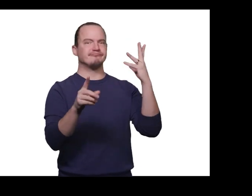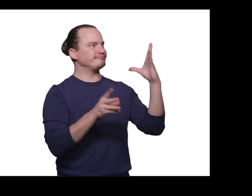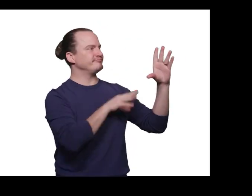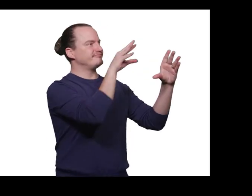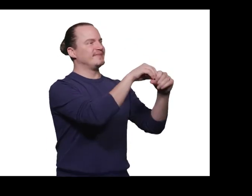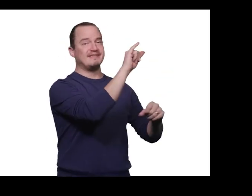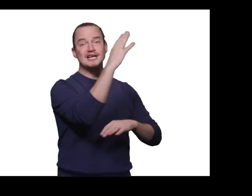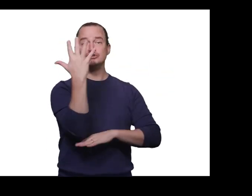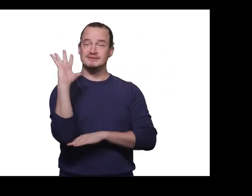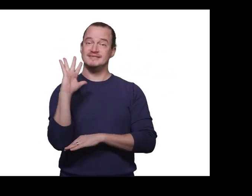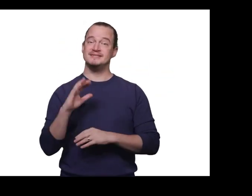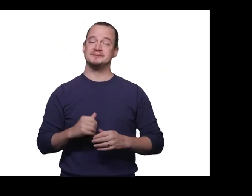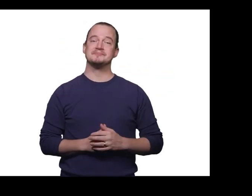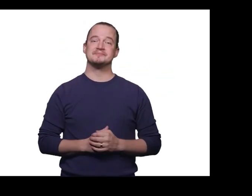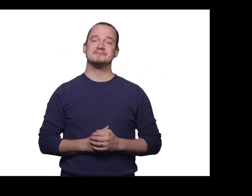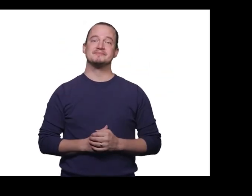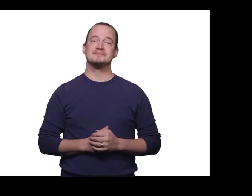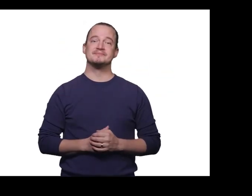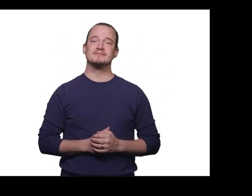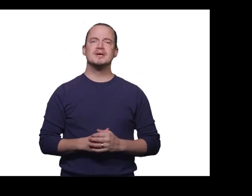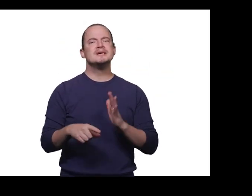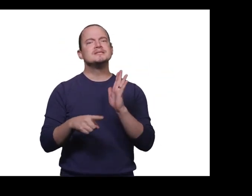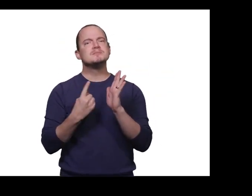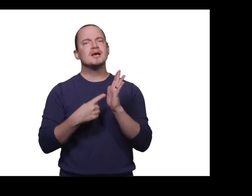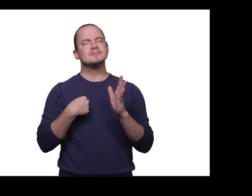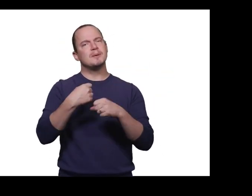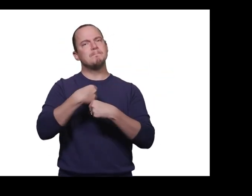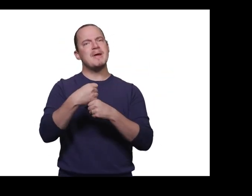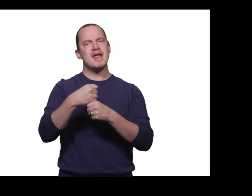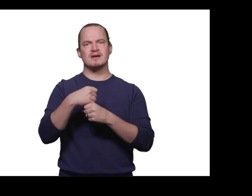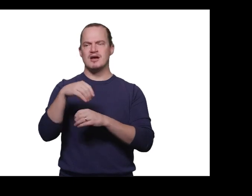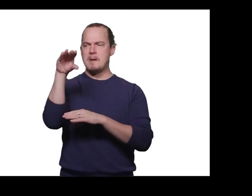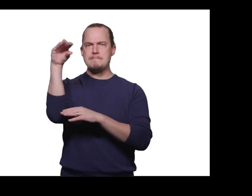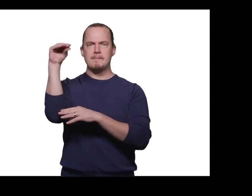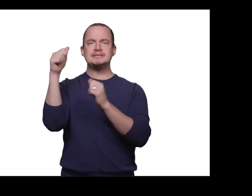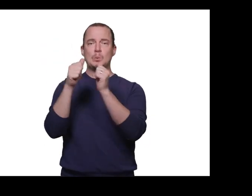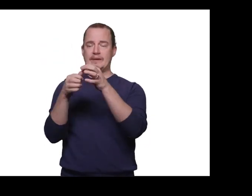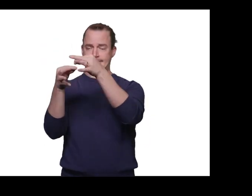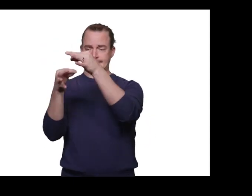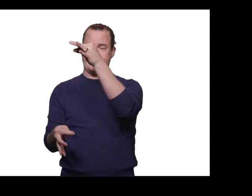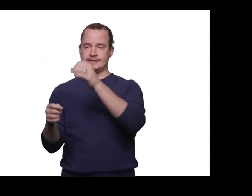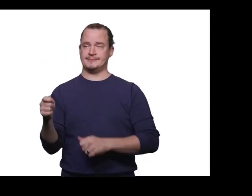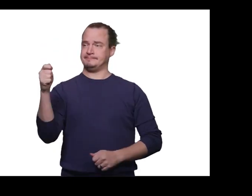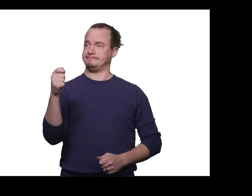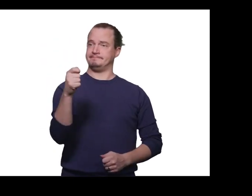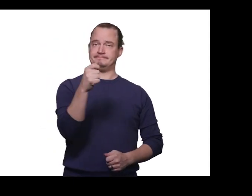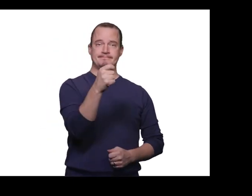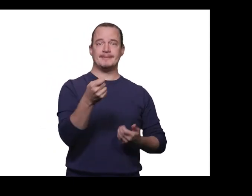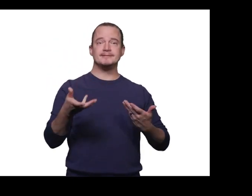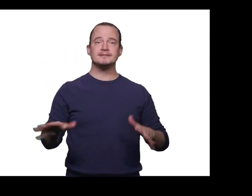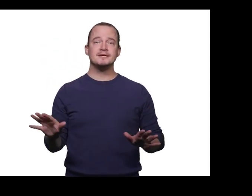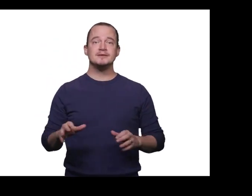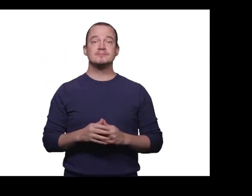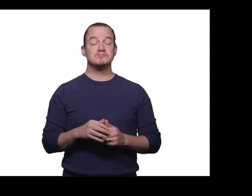that tree. Sometimes I'll make some rod puppets. Also, sometimes use just a paper